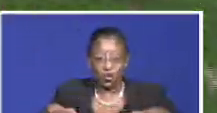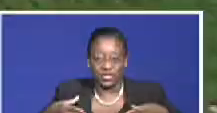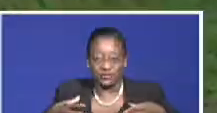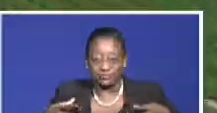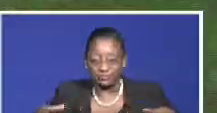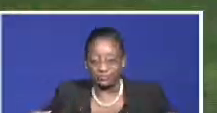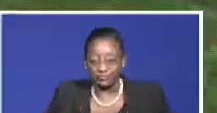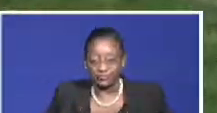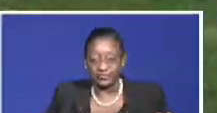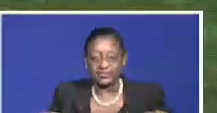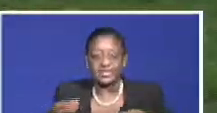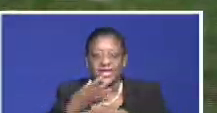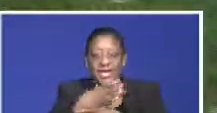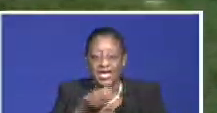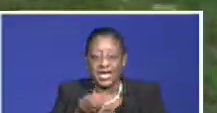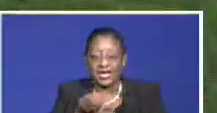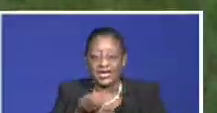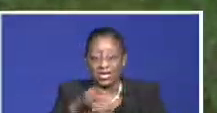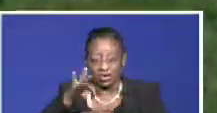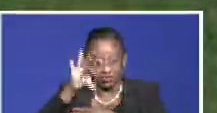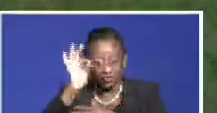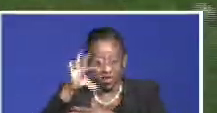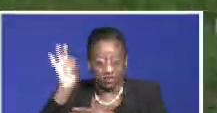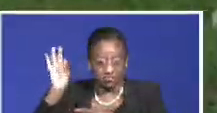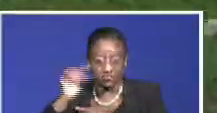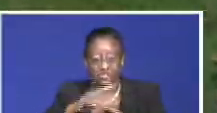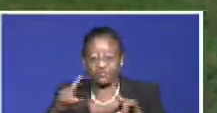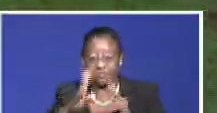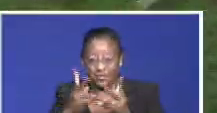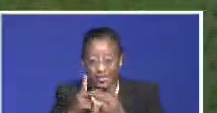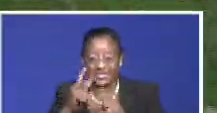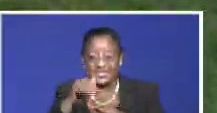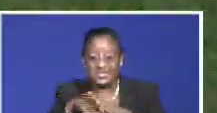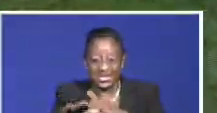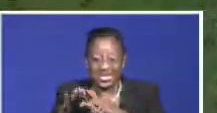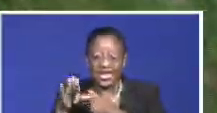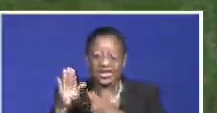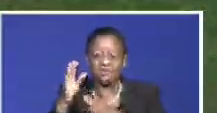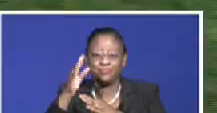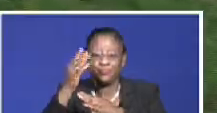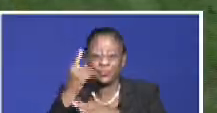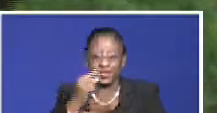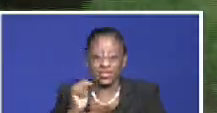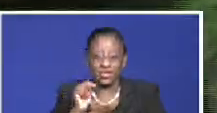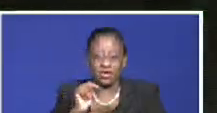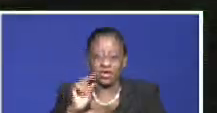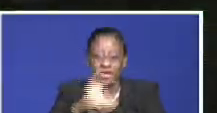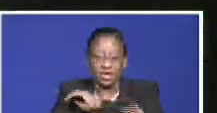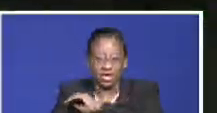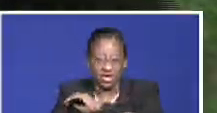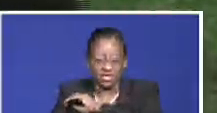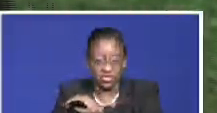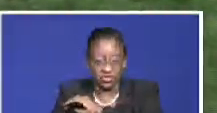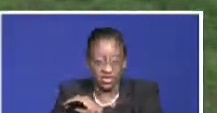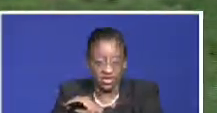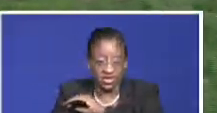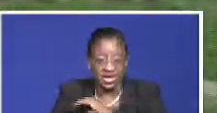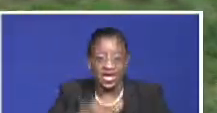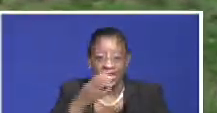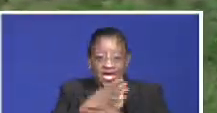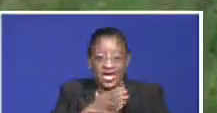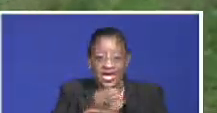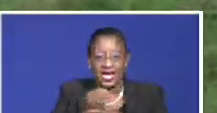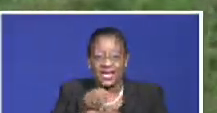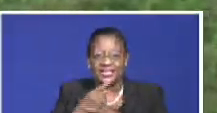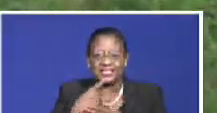that he purchased from divers from around the country. Over a year ago, he developed a love for the industry and decided to become an exporter of sponges to the